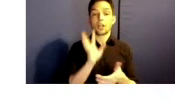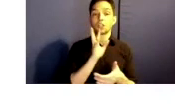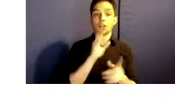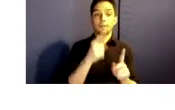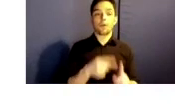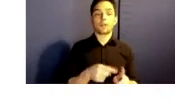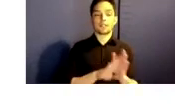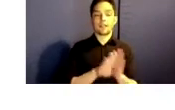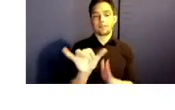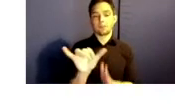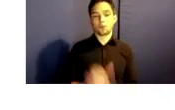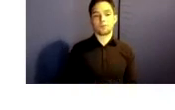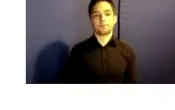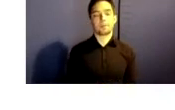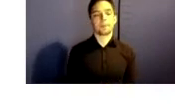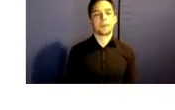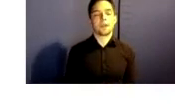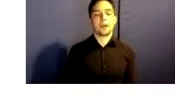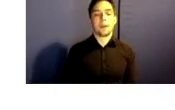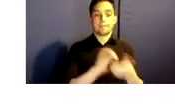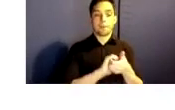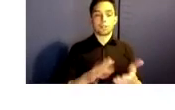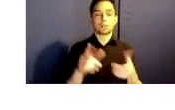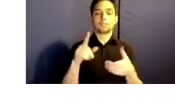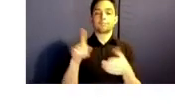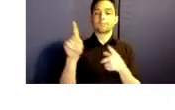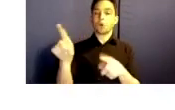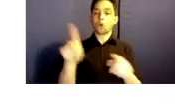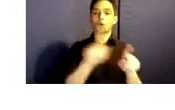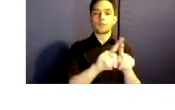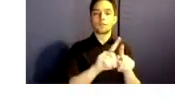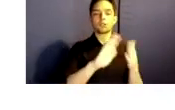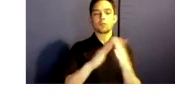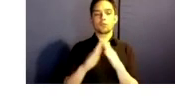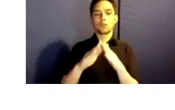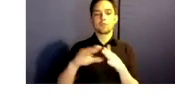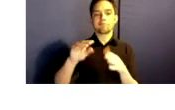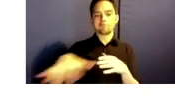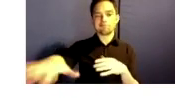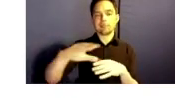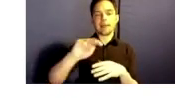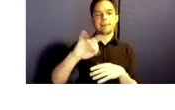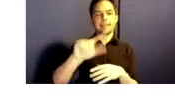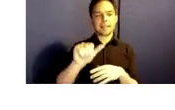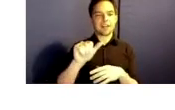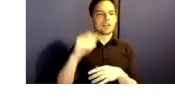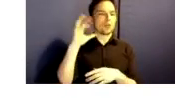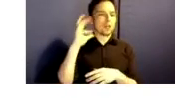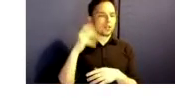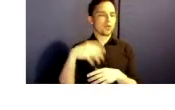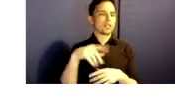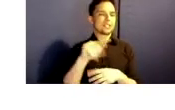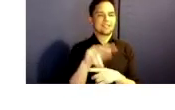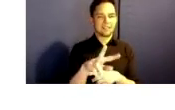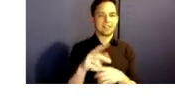developed. So partners could go out into communities or actually out into the media, on radio, on television, using the